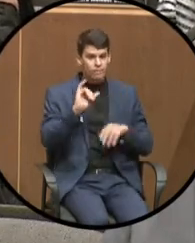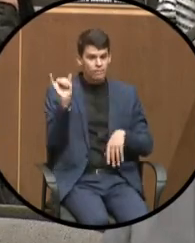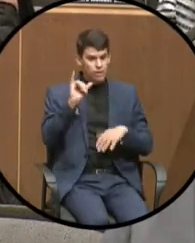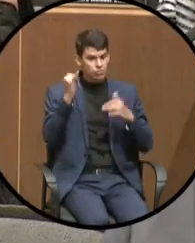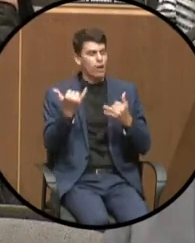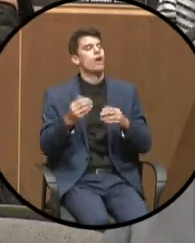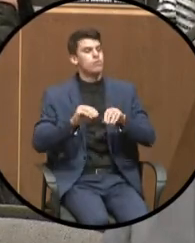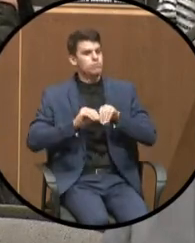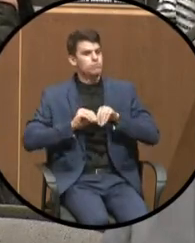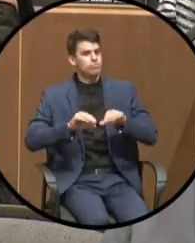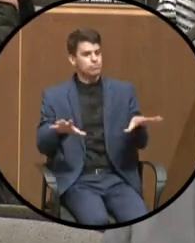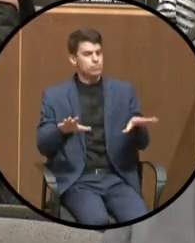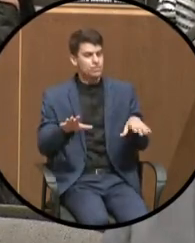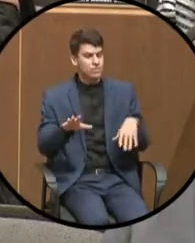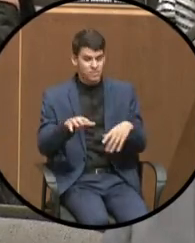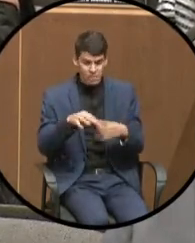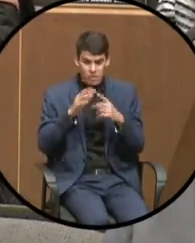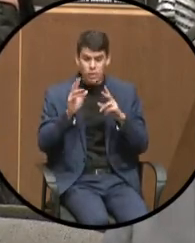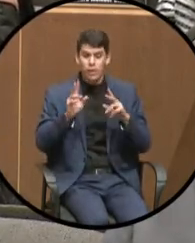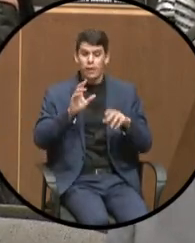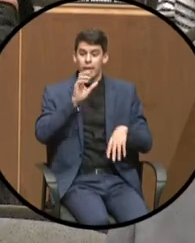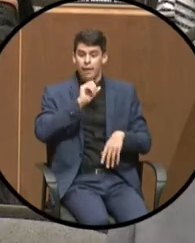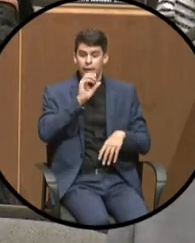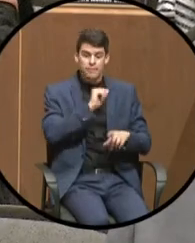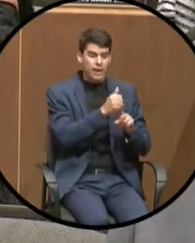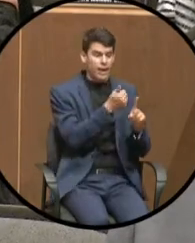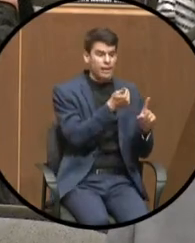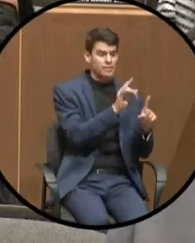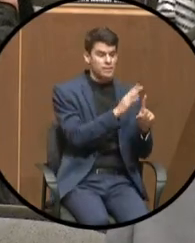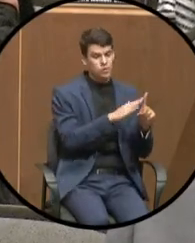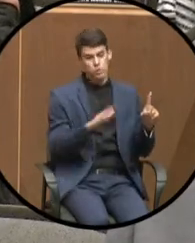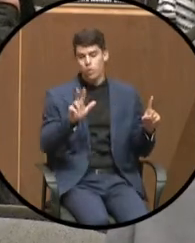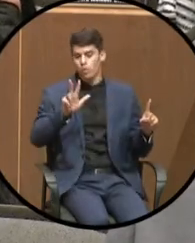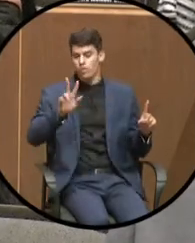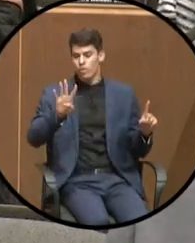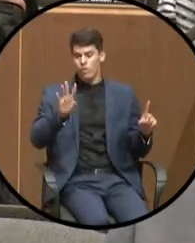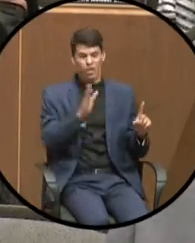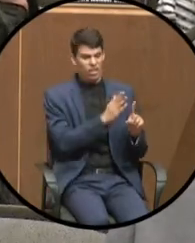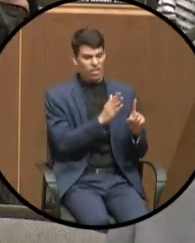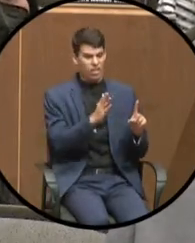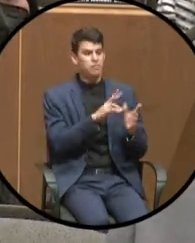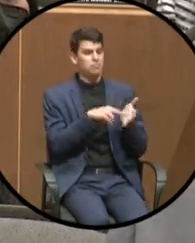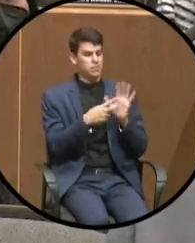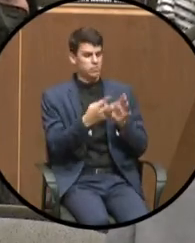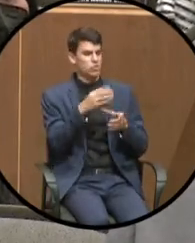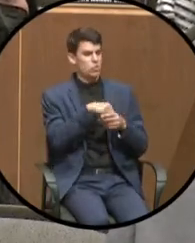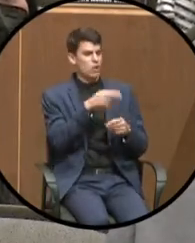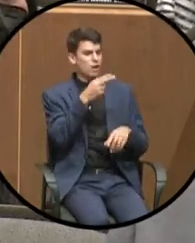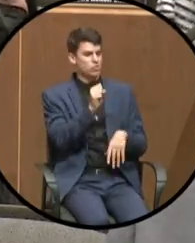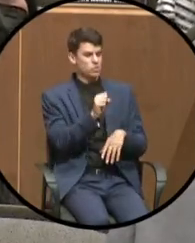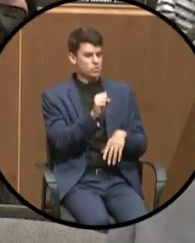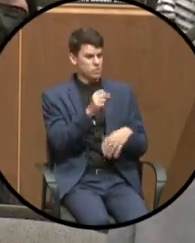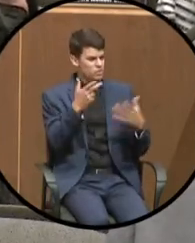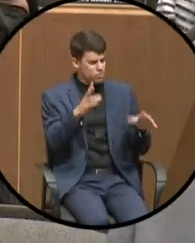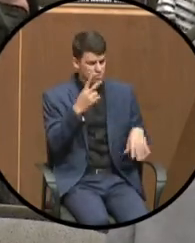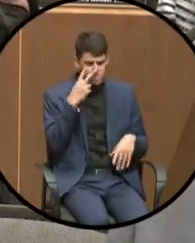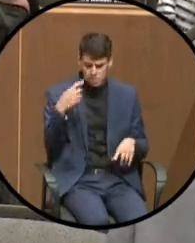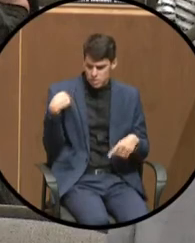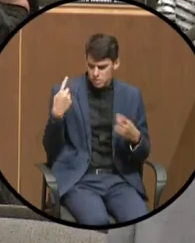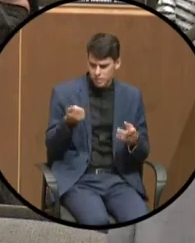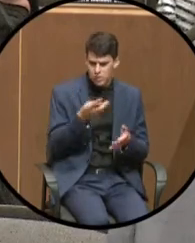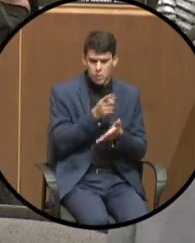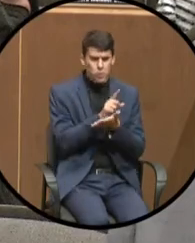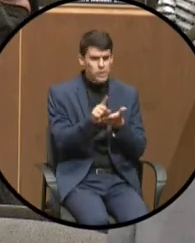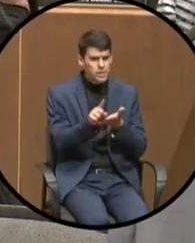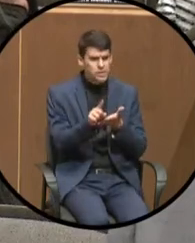exploded, especially in the age 18 to 34 age bracket, which includes high schoolers. We've seen what happened in the past few weeks